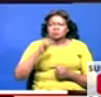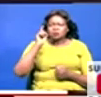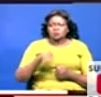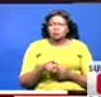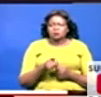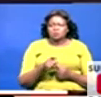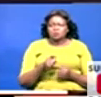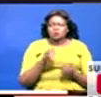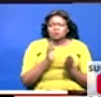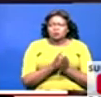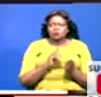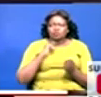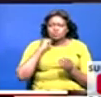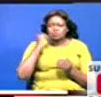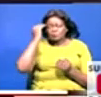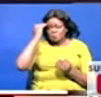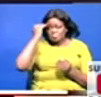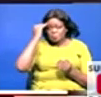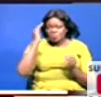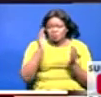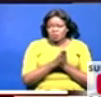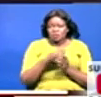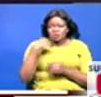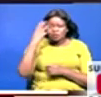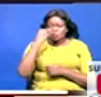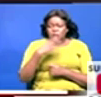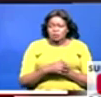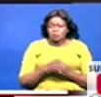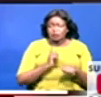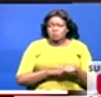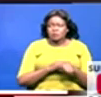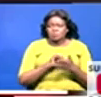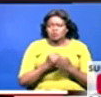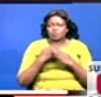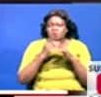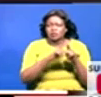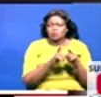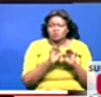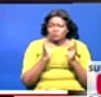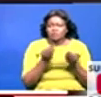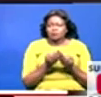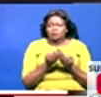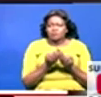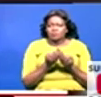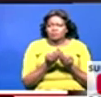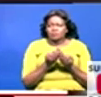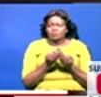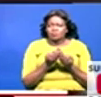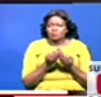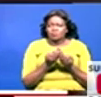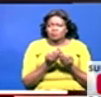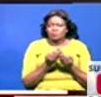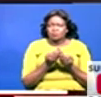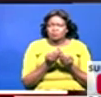the sweet memories and the beautiful moments we shared as a family. You instilled